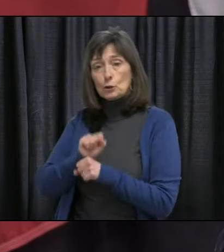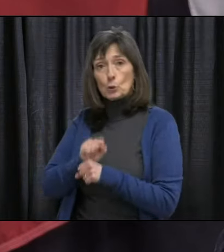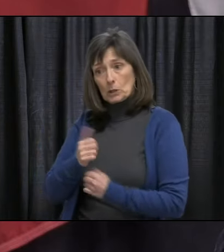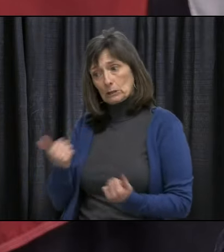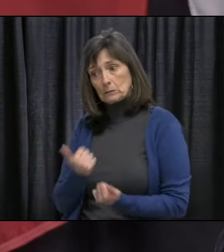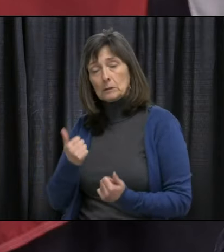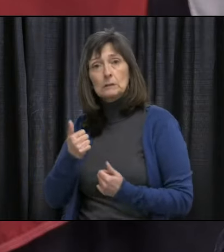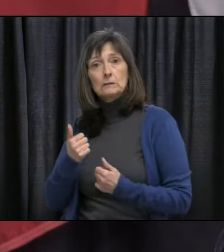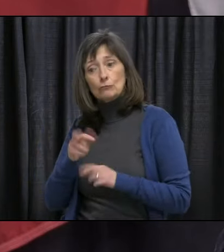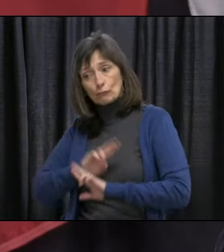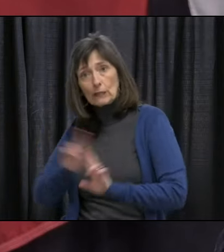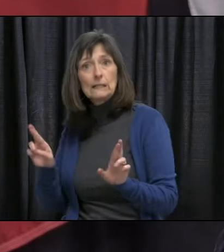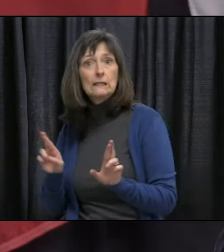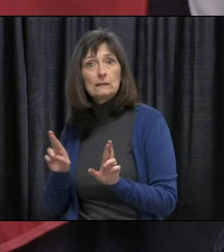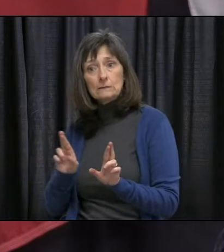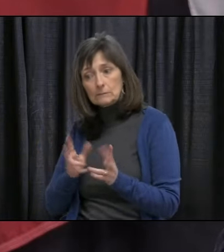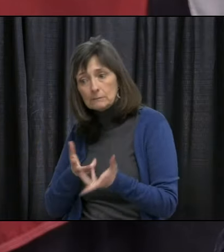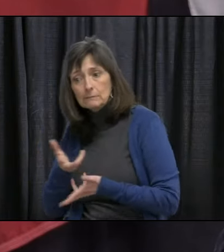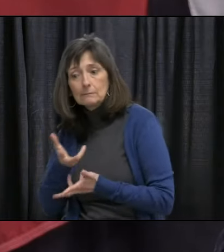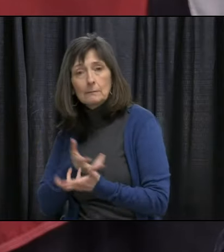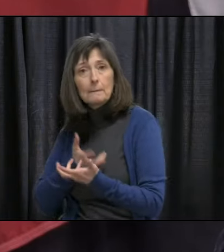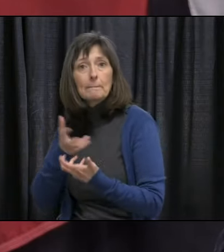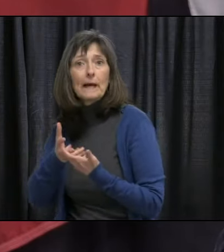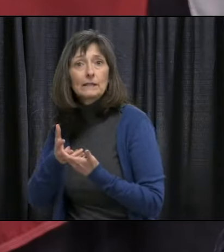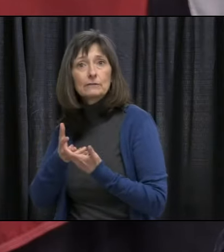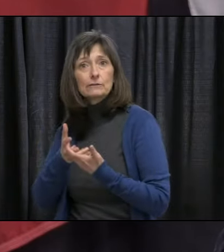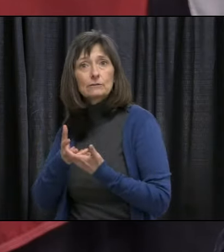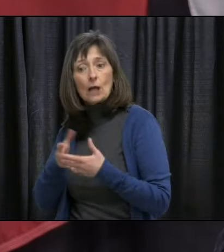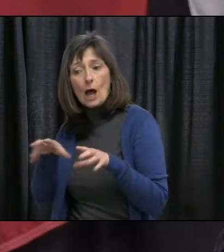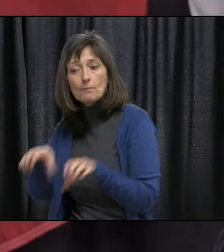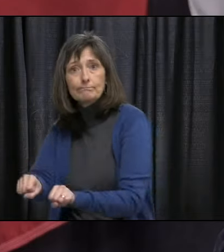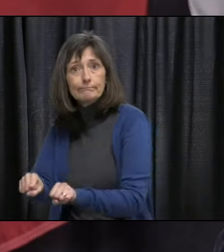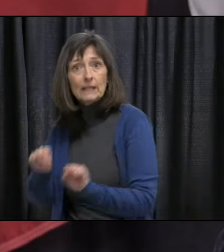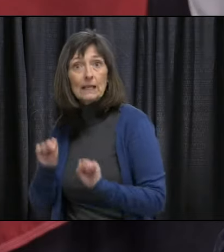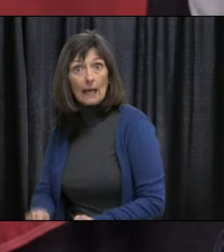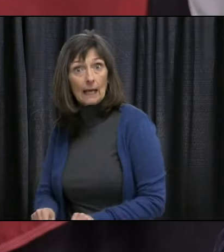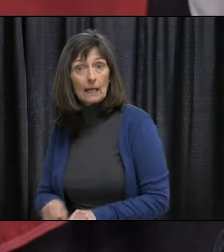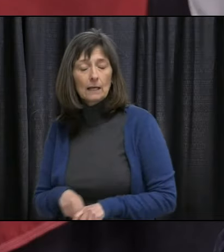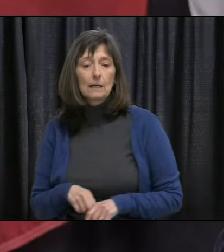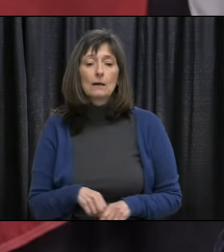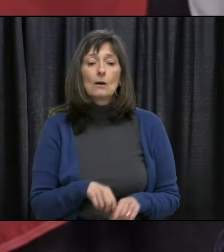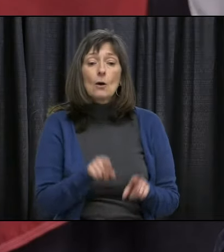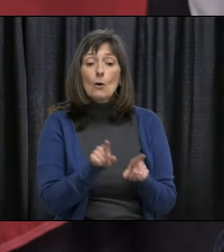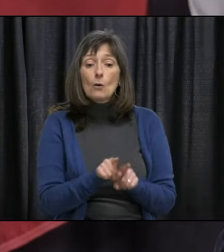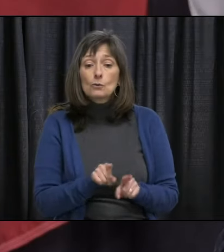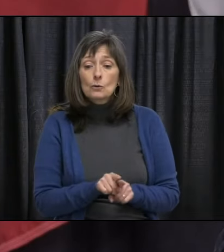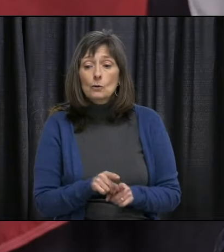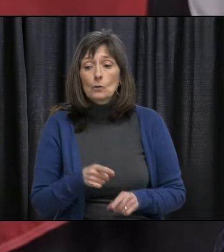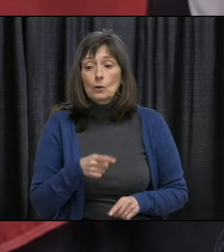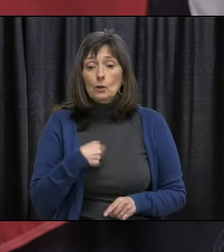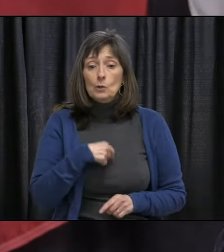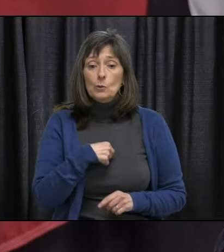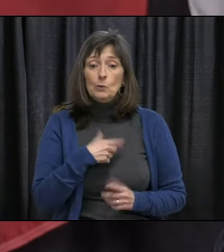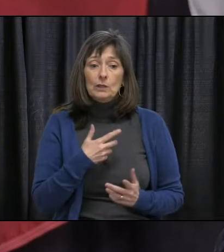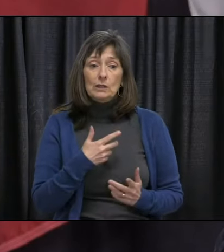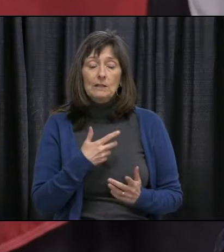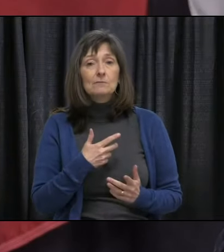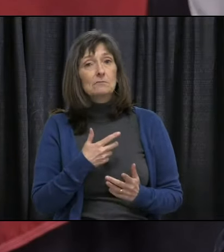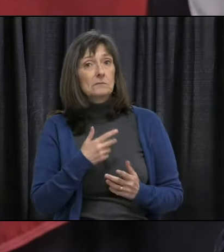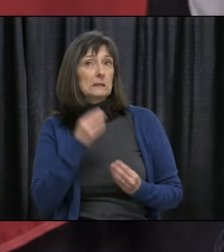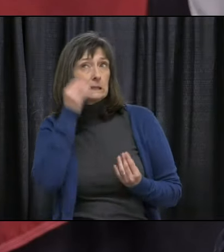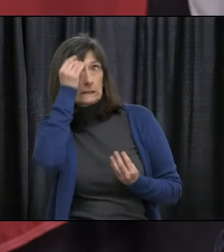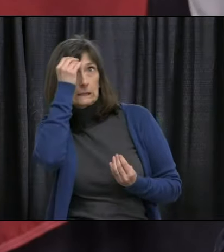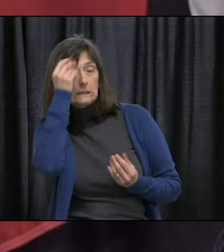was within the healthcare system that we could respond. And, obviously we've talked about the idea of a surveillance app that would